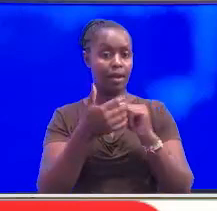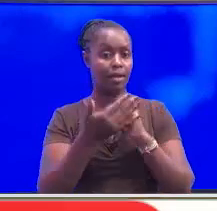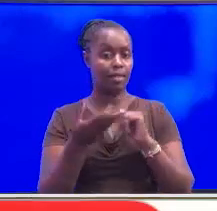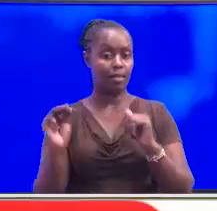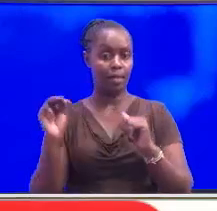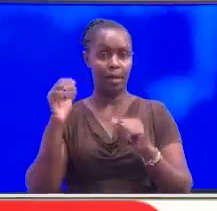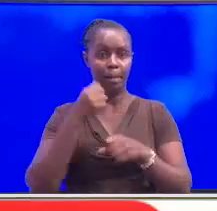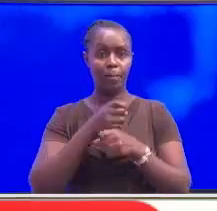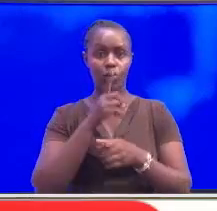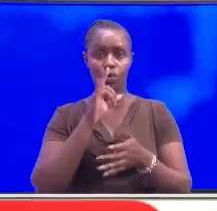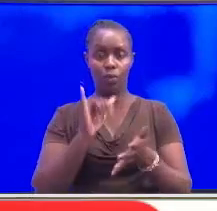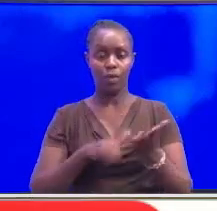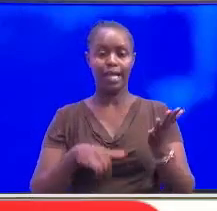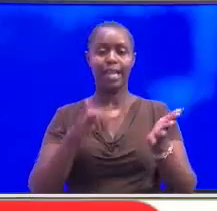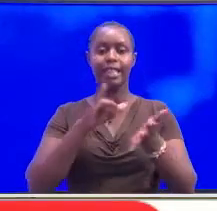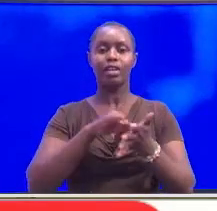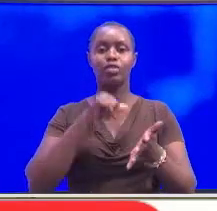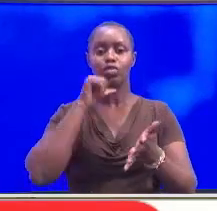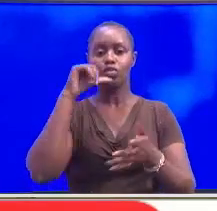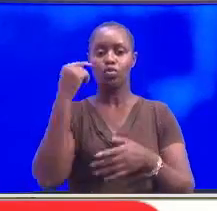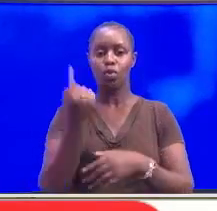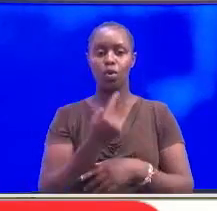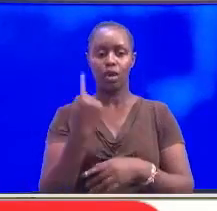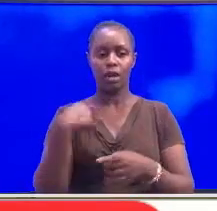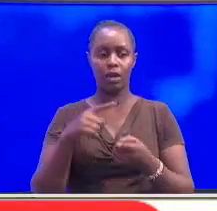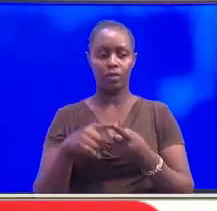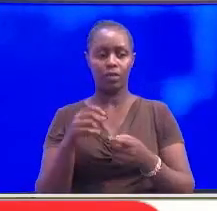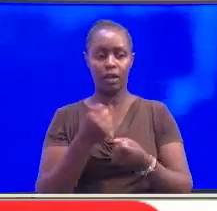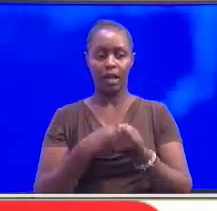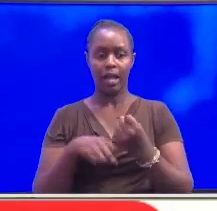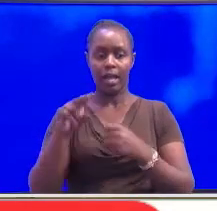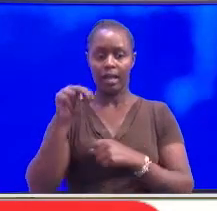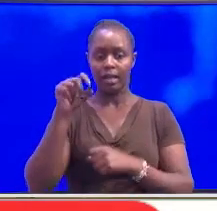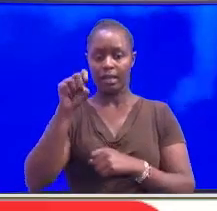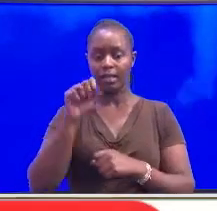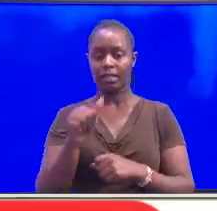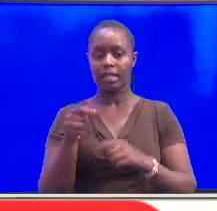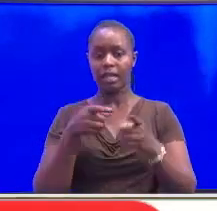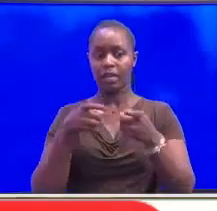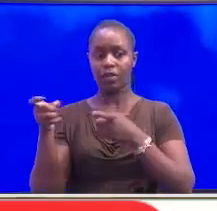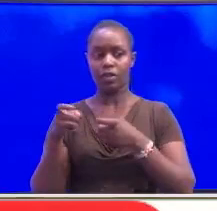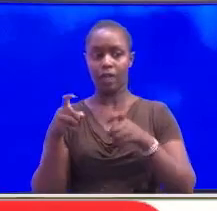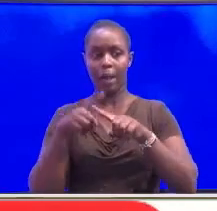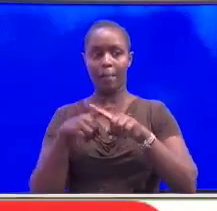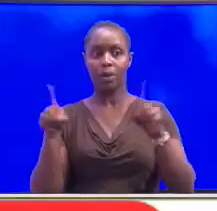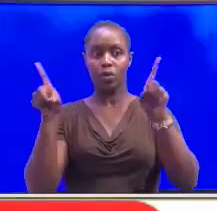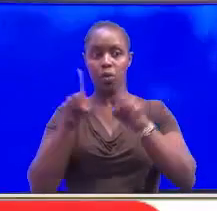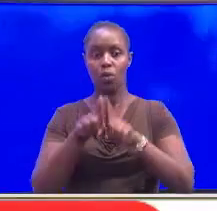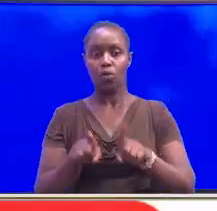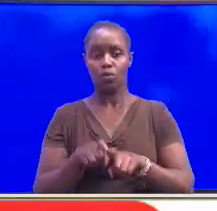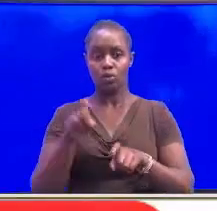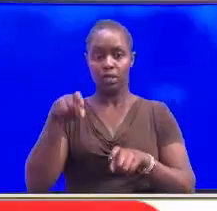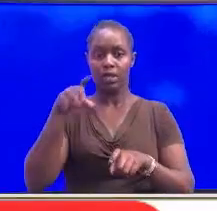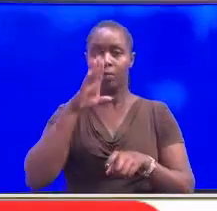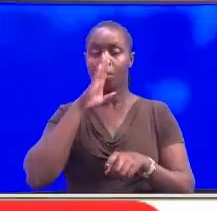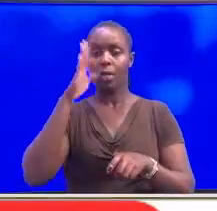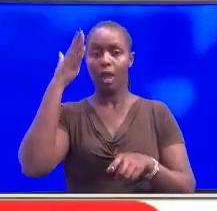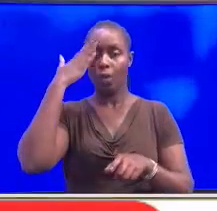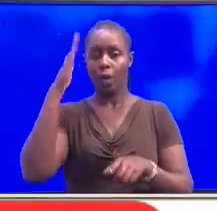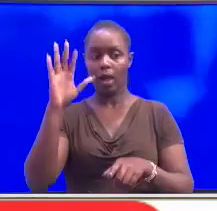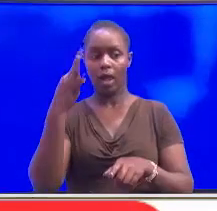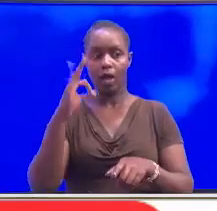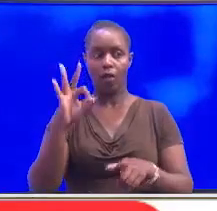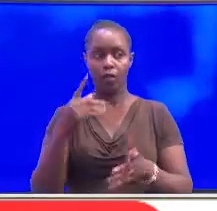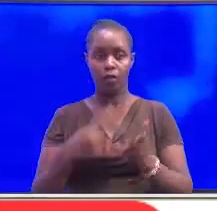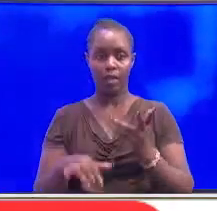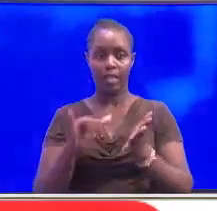only adhere to the Traffic Act and the NTSA regulations, is that they are also cognizant of the fact that